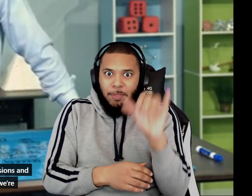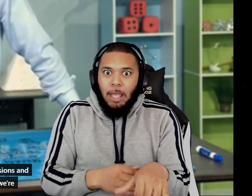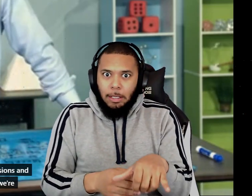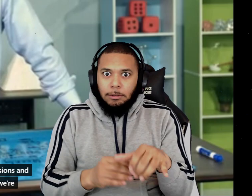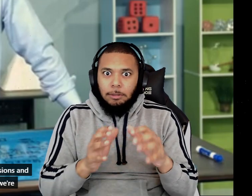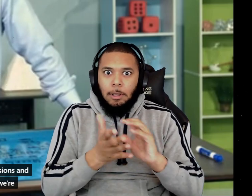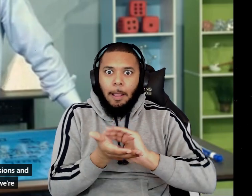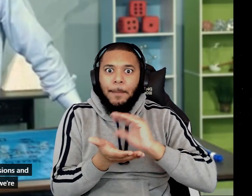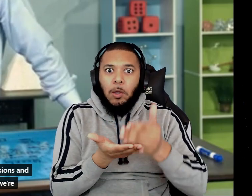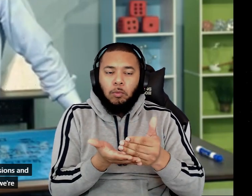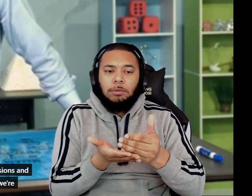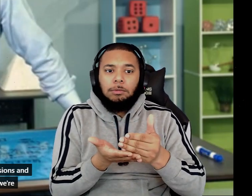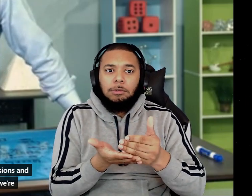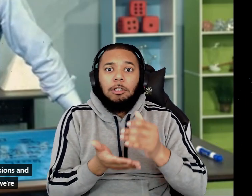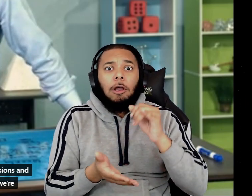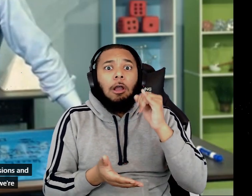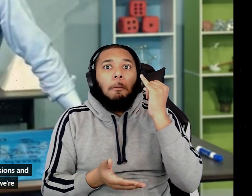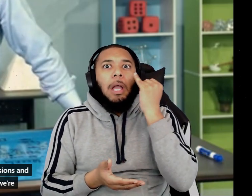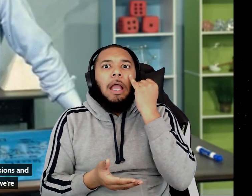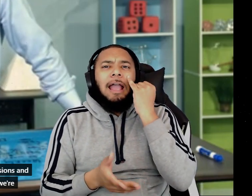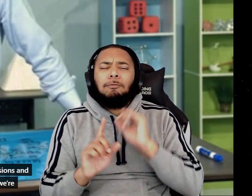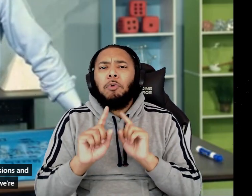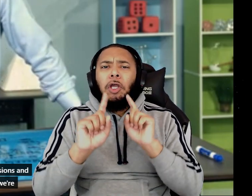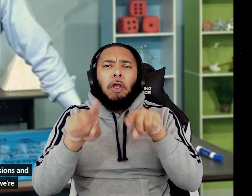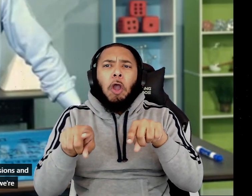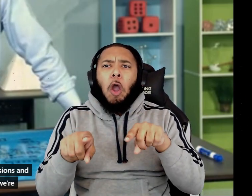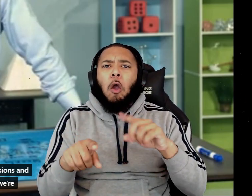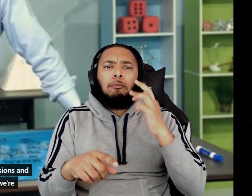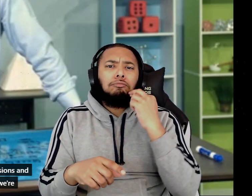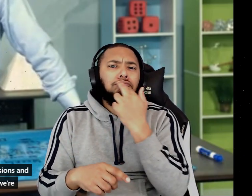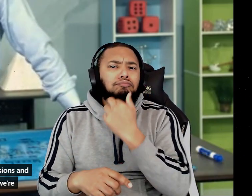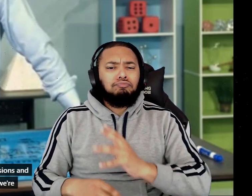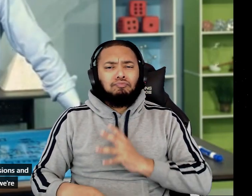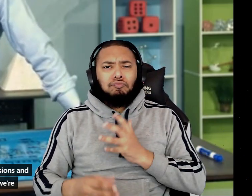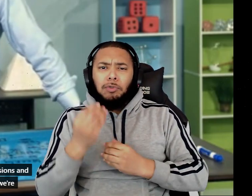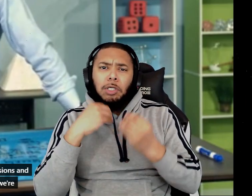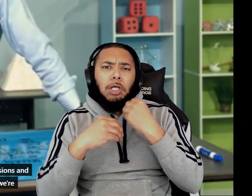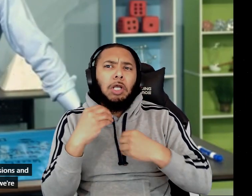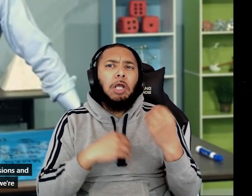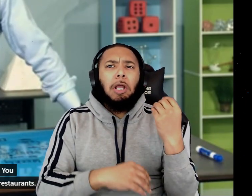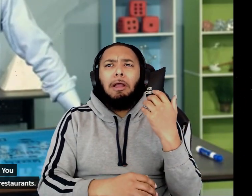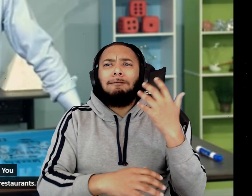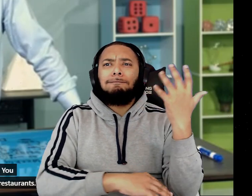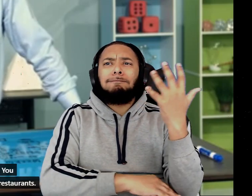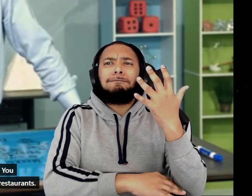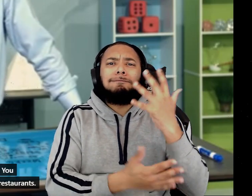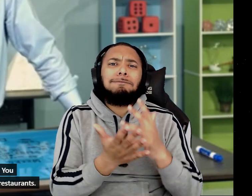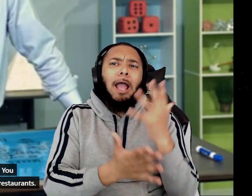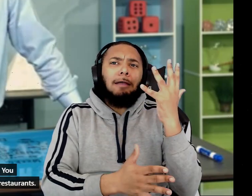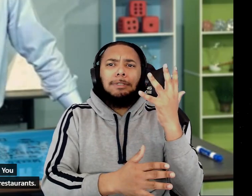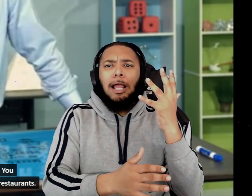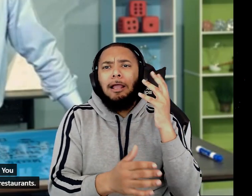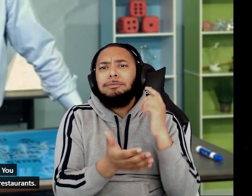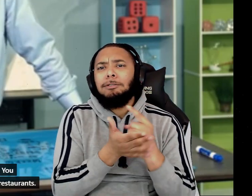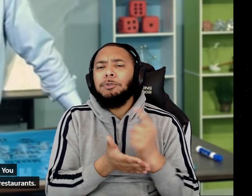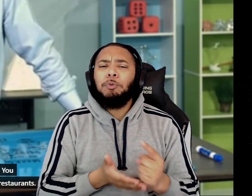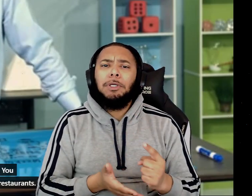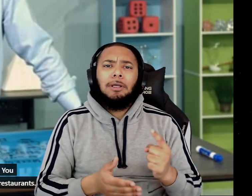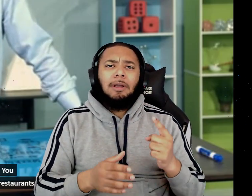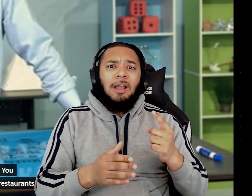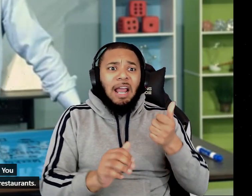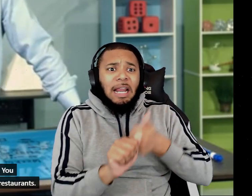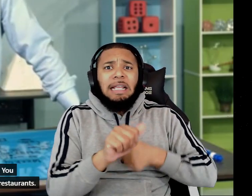having fine dining excursions and we eat out 5 times a week and we're spending $200 at